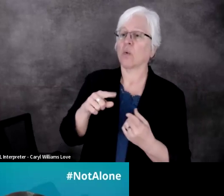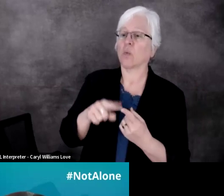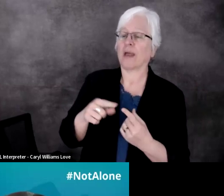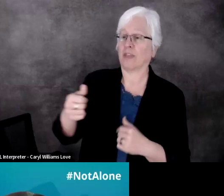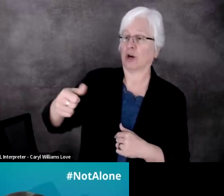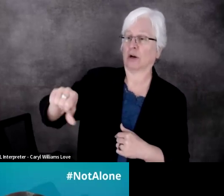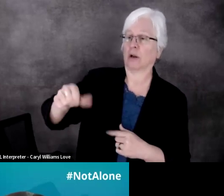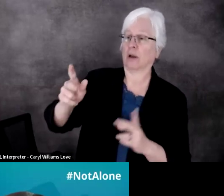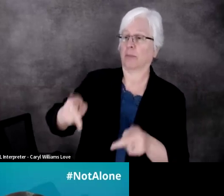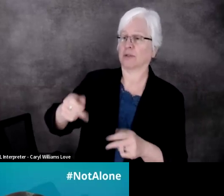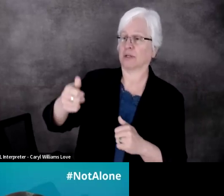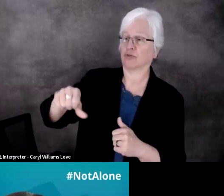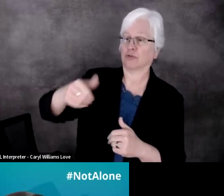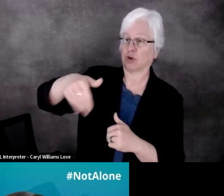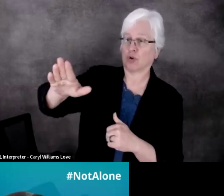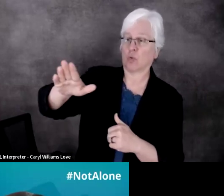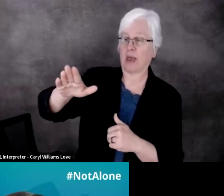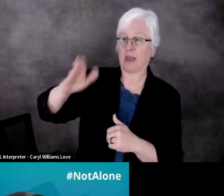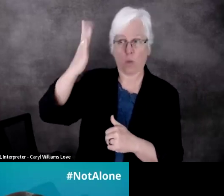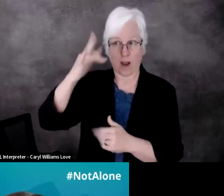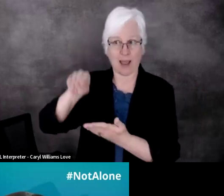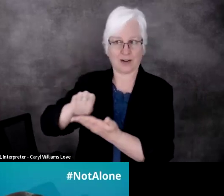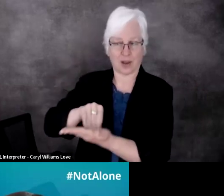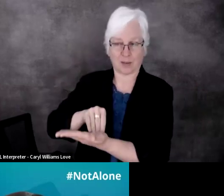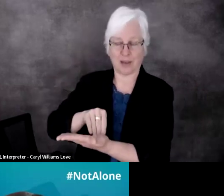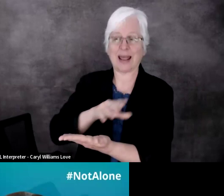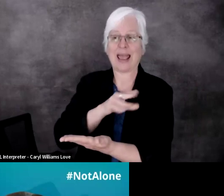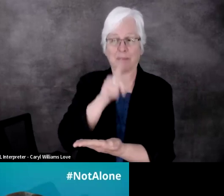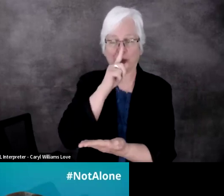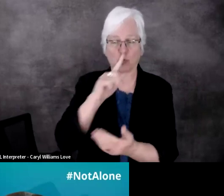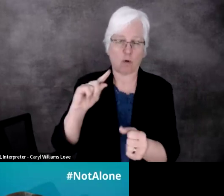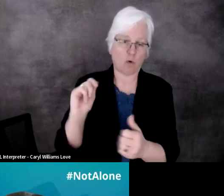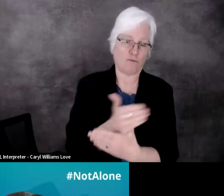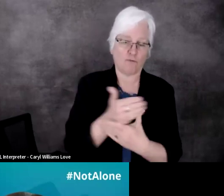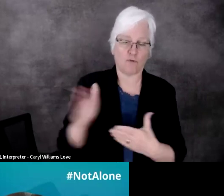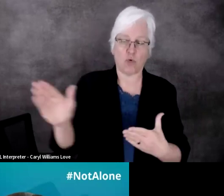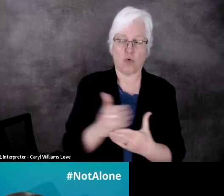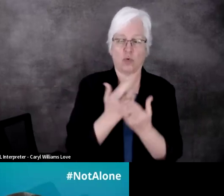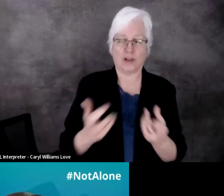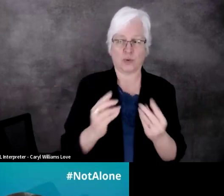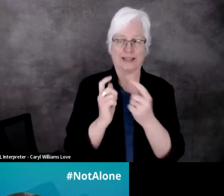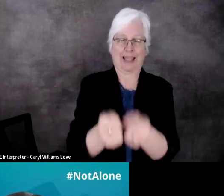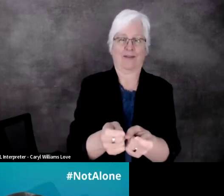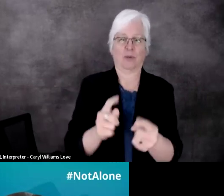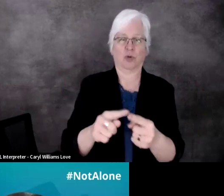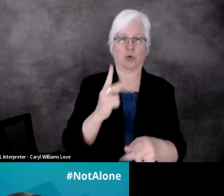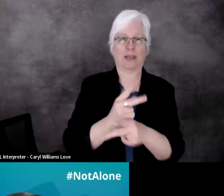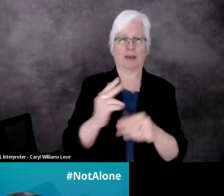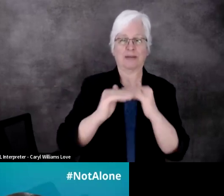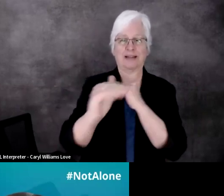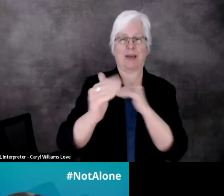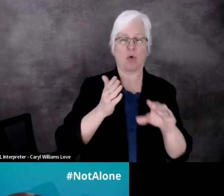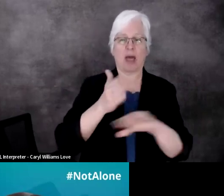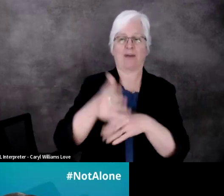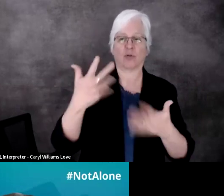also whether they're getting the full range of resources they would need to remain stable after they leave. That's great. Yeah.